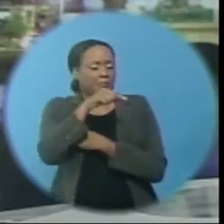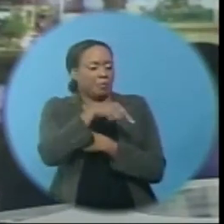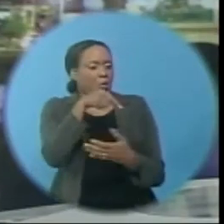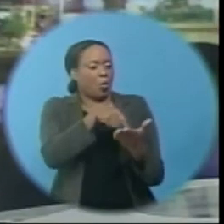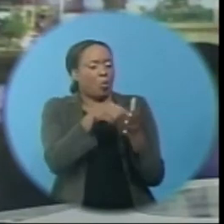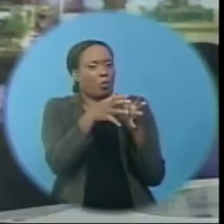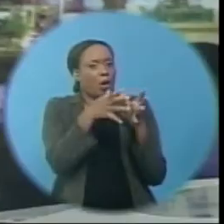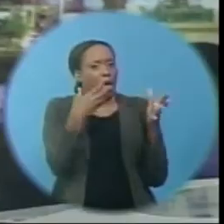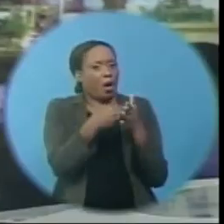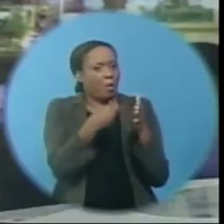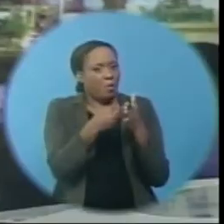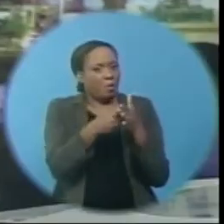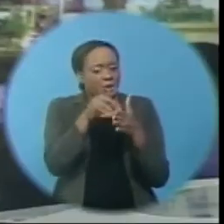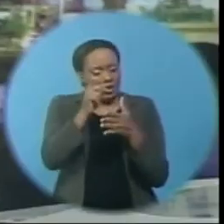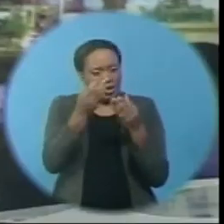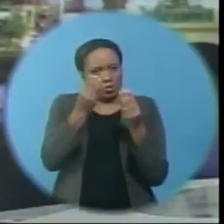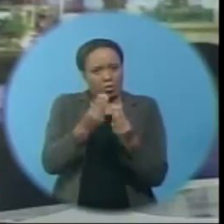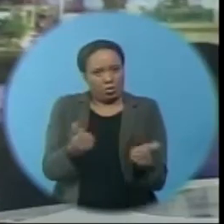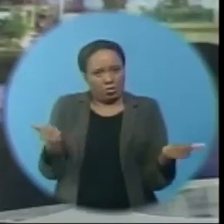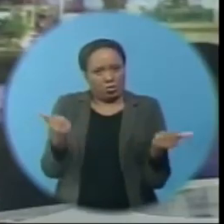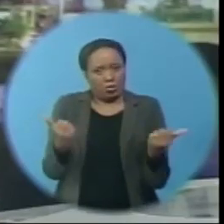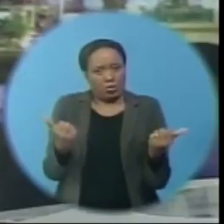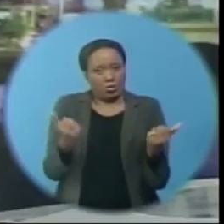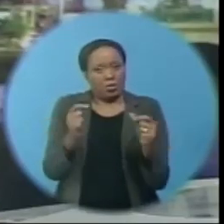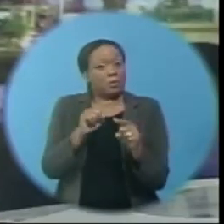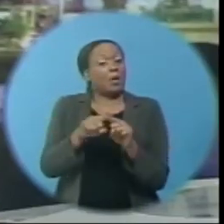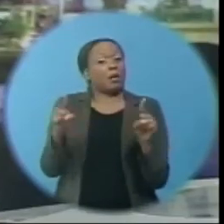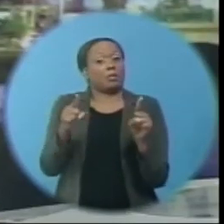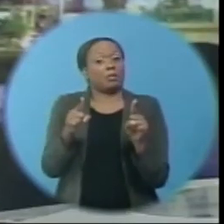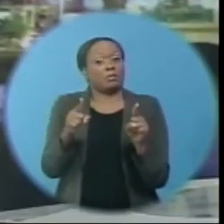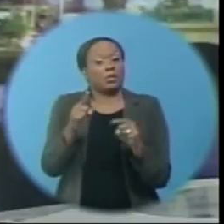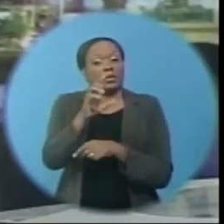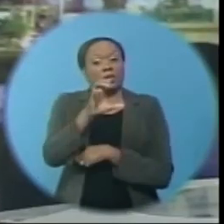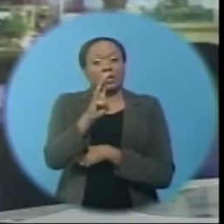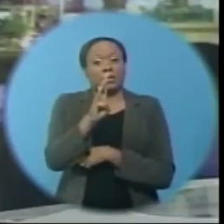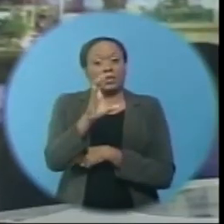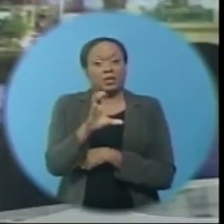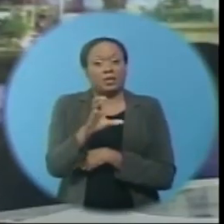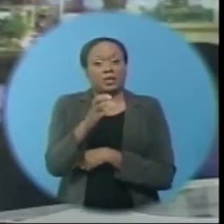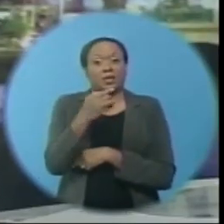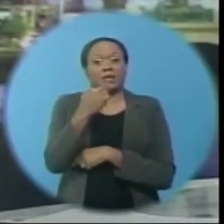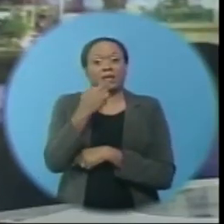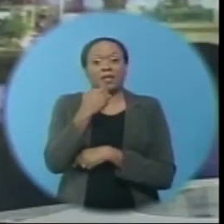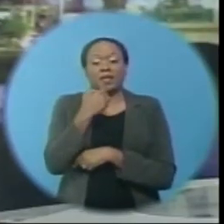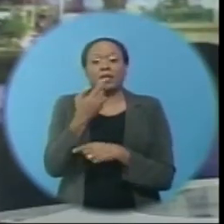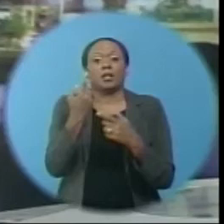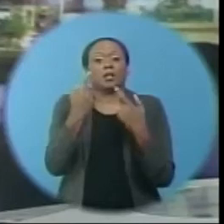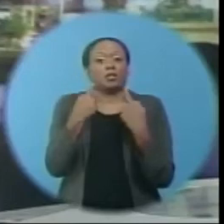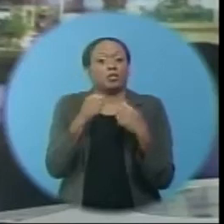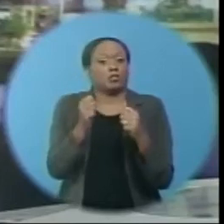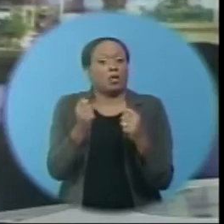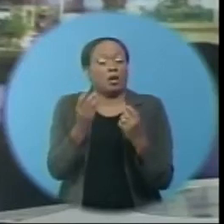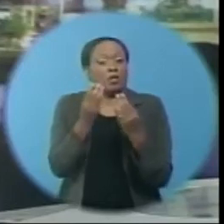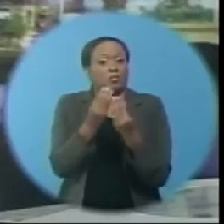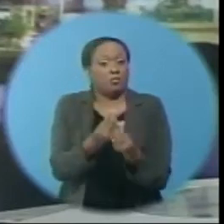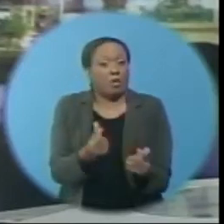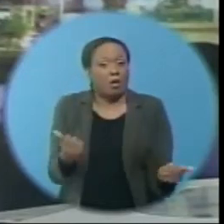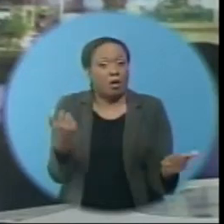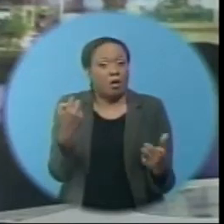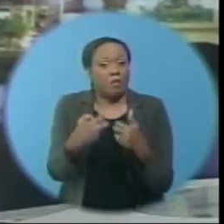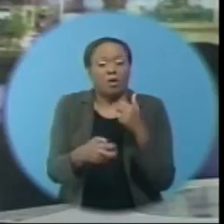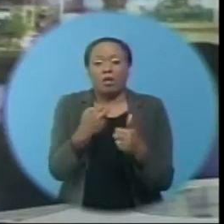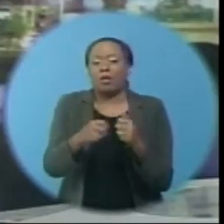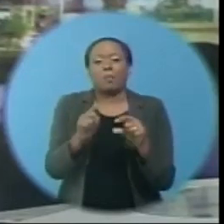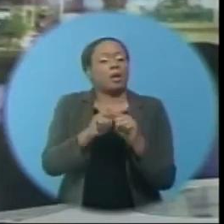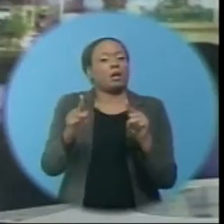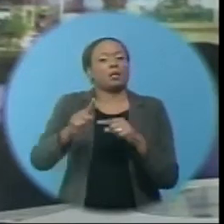CBC if the two parties failed to reach an agreement on how to settle the matter. Well, Mr. Hoyt says the corporation's efforts to resolve the